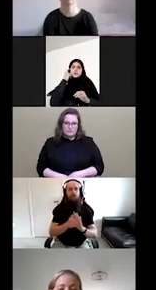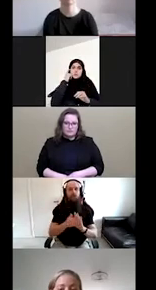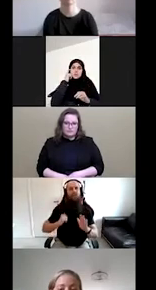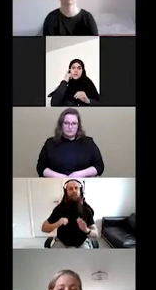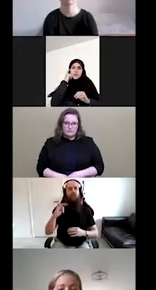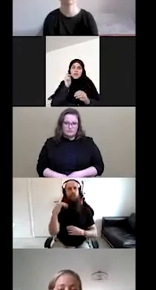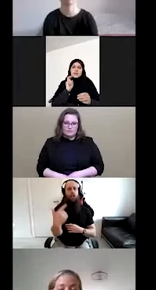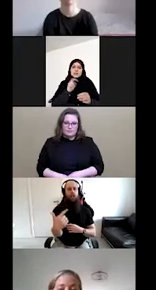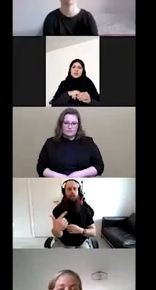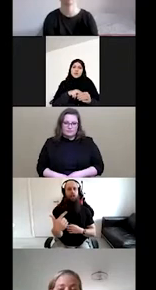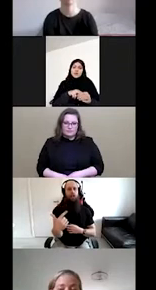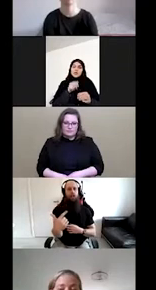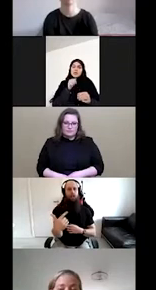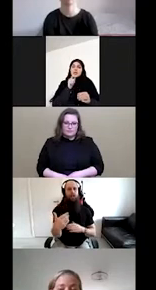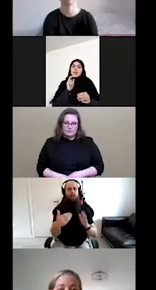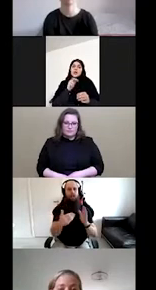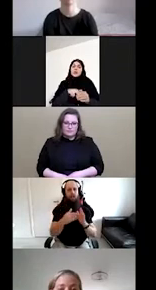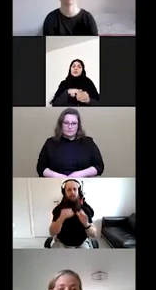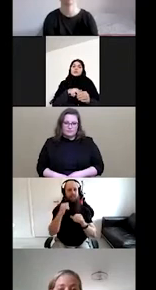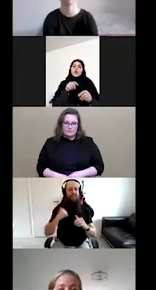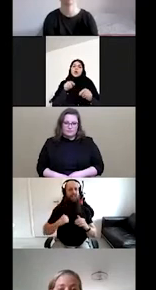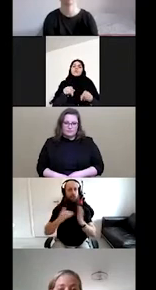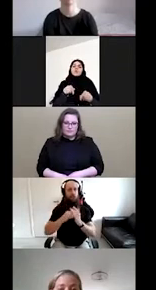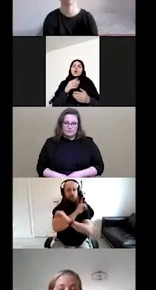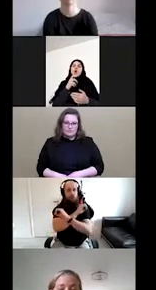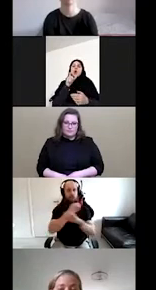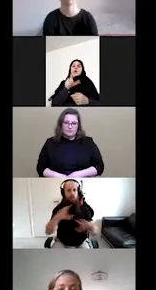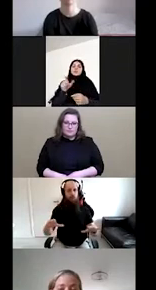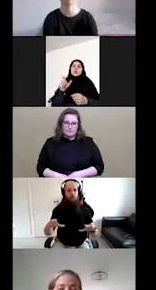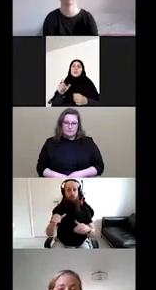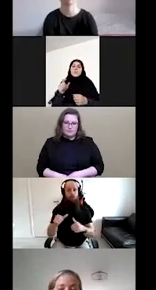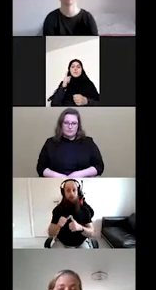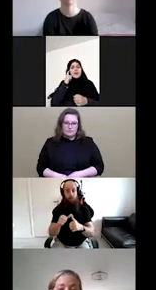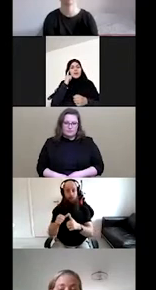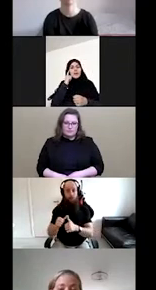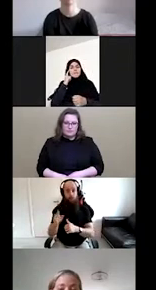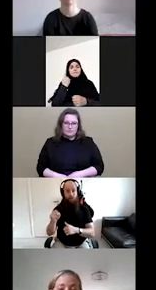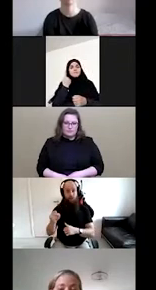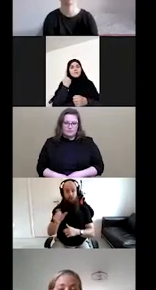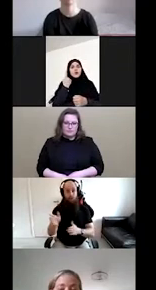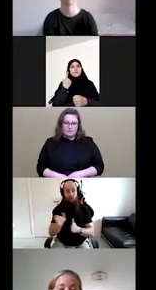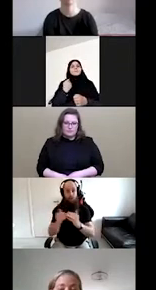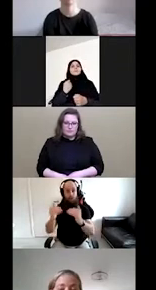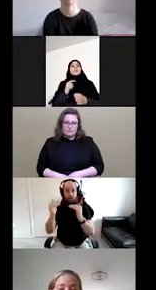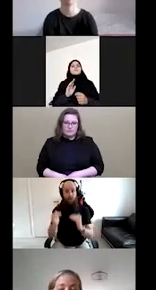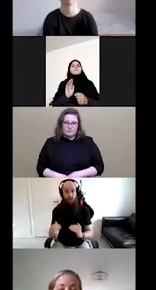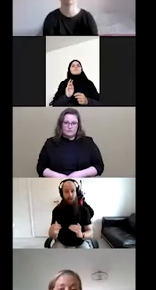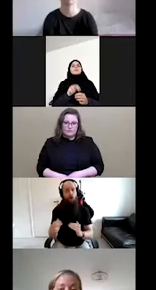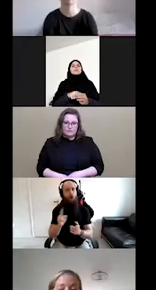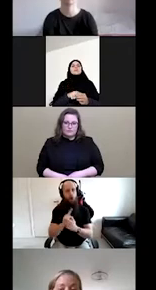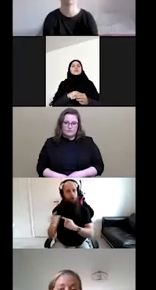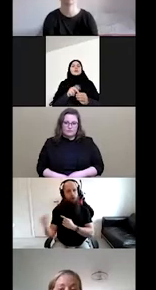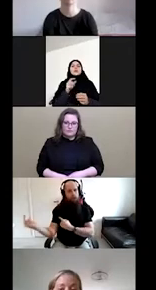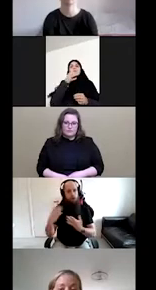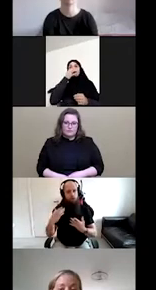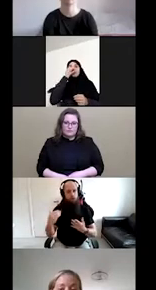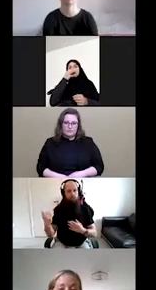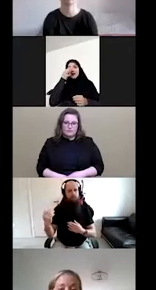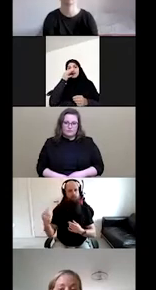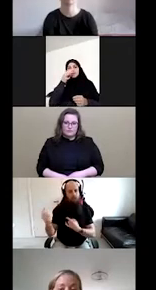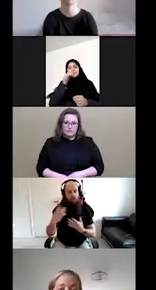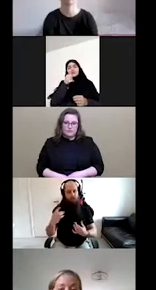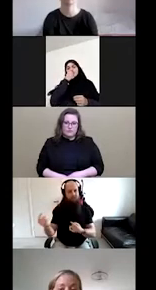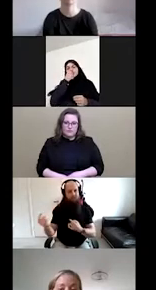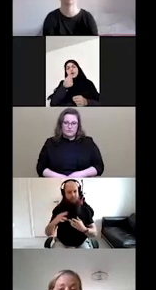accessibility to information, because what organizations of persons with disabilities often stated to me in these numerous conversations